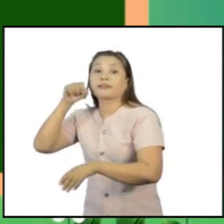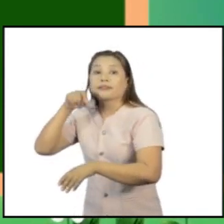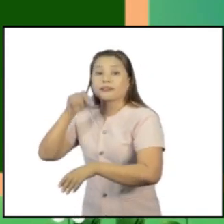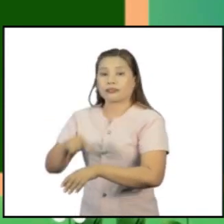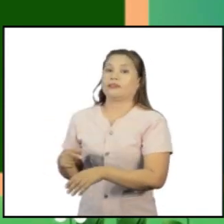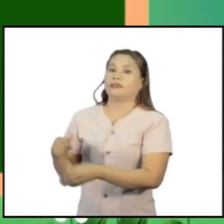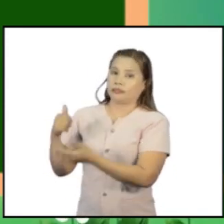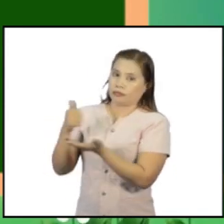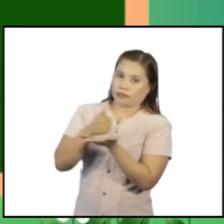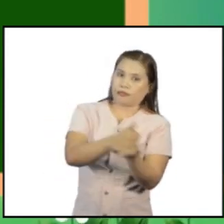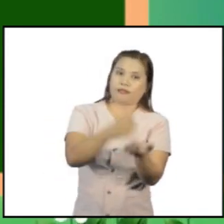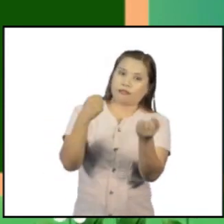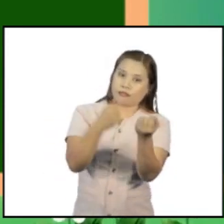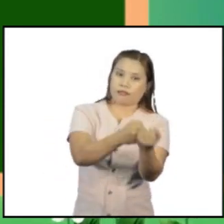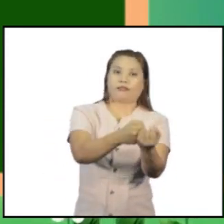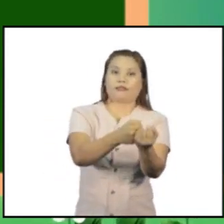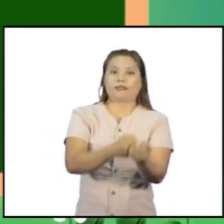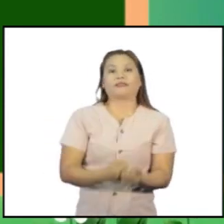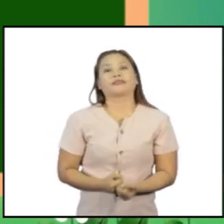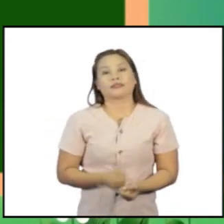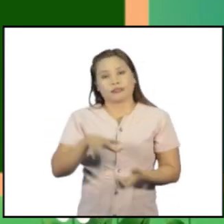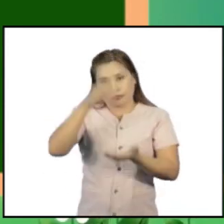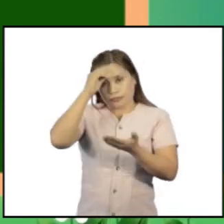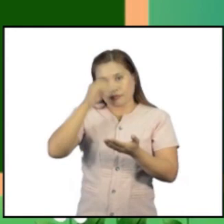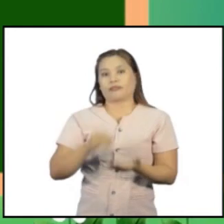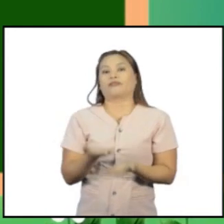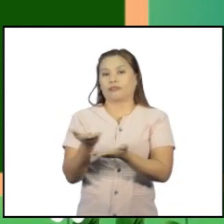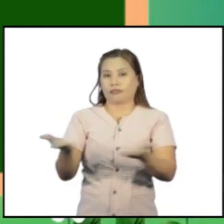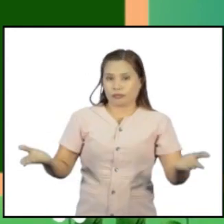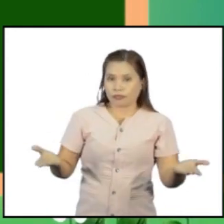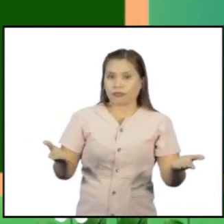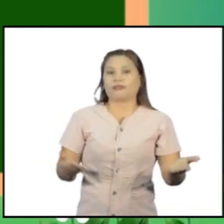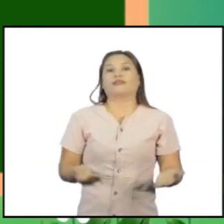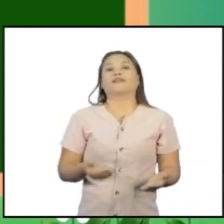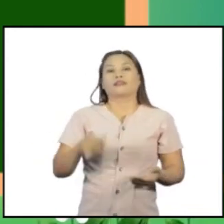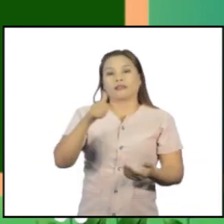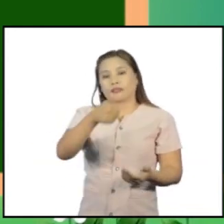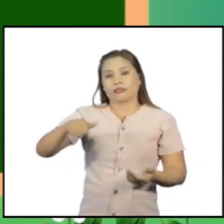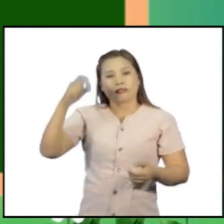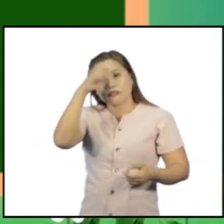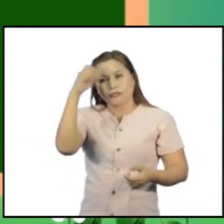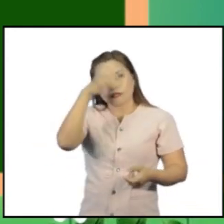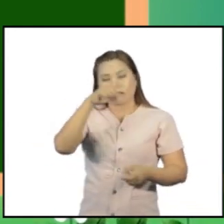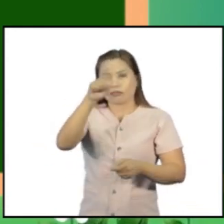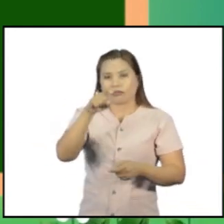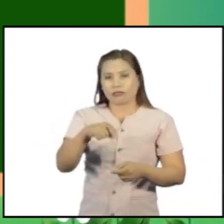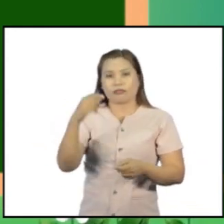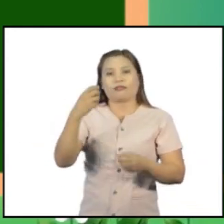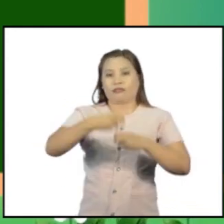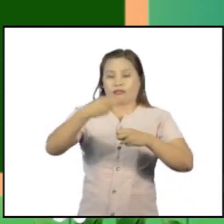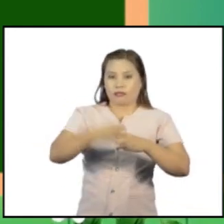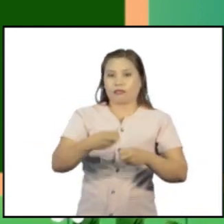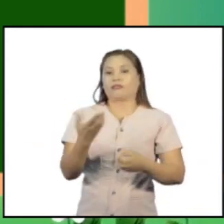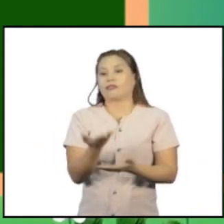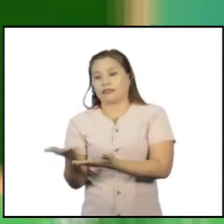sister to accompany you in this lesson so that whenever you have any questions or difficulties, they